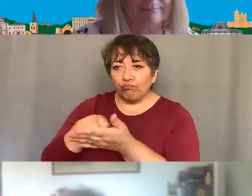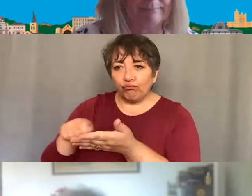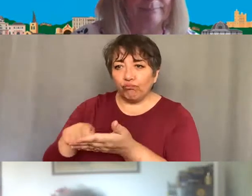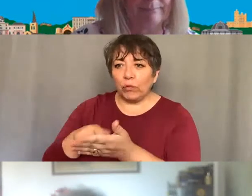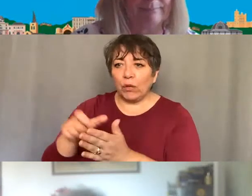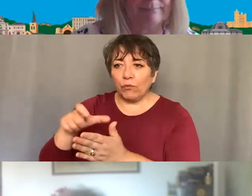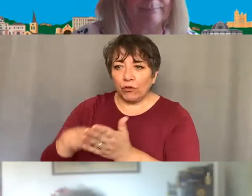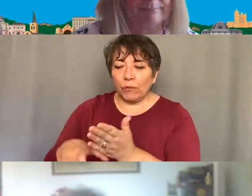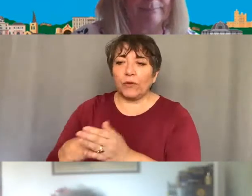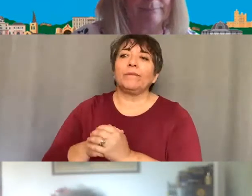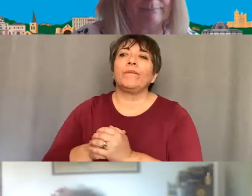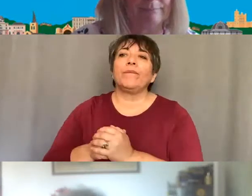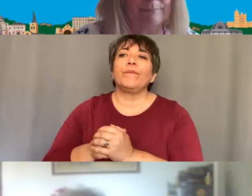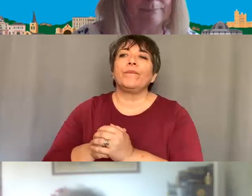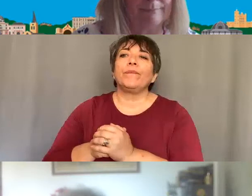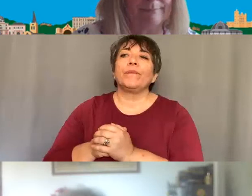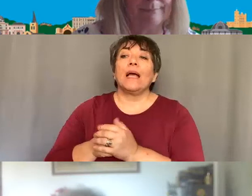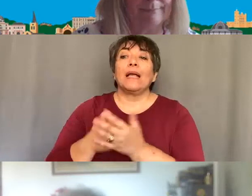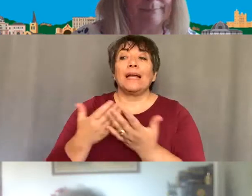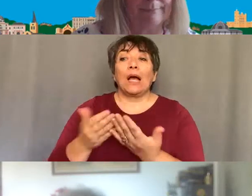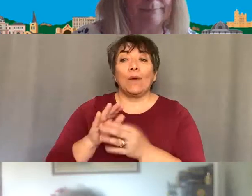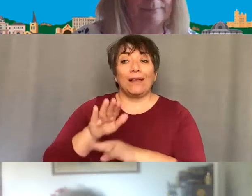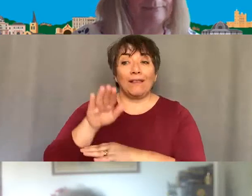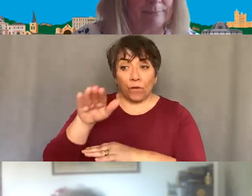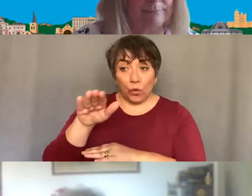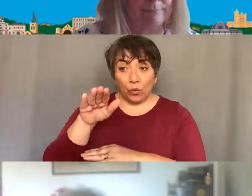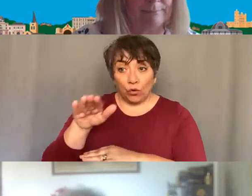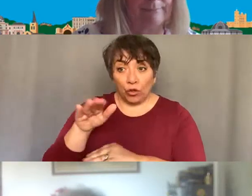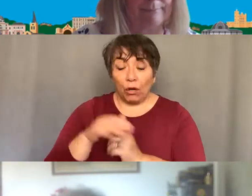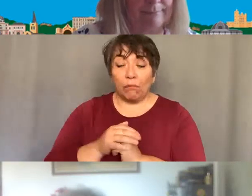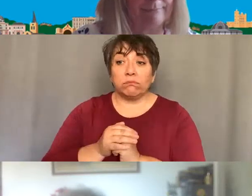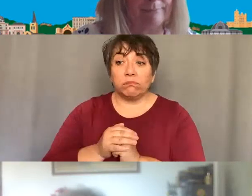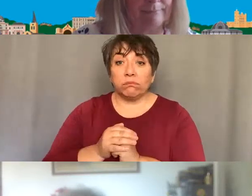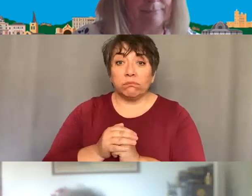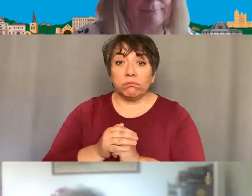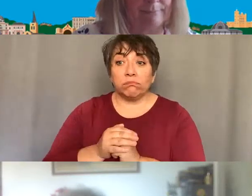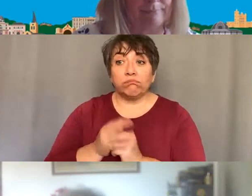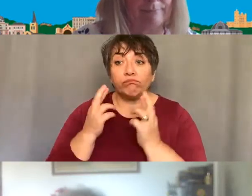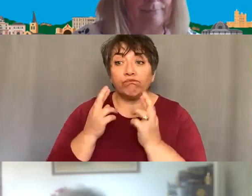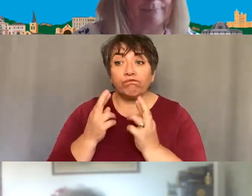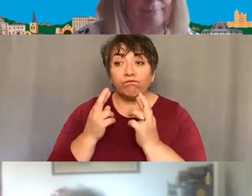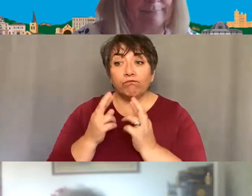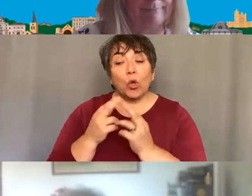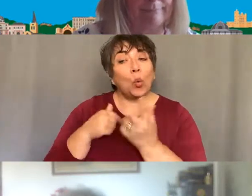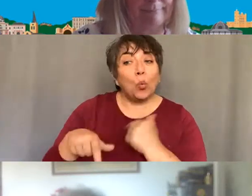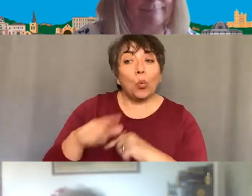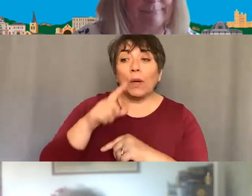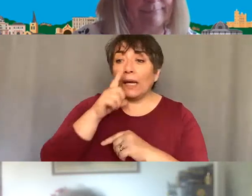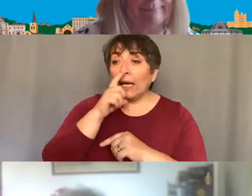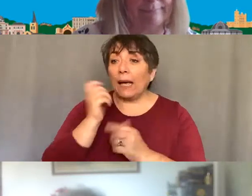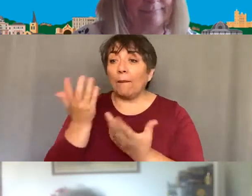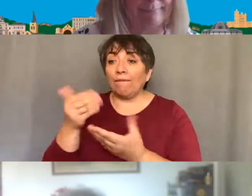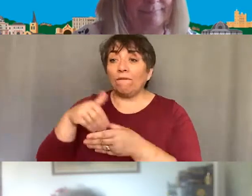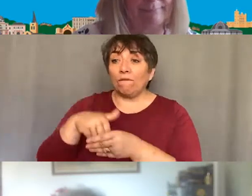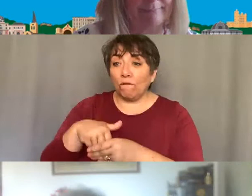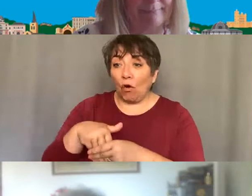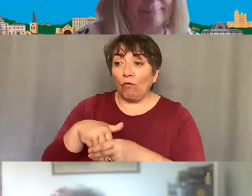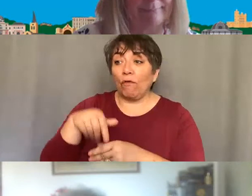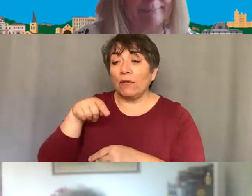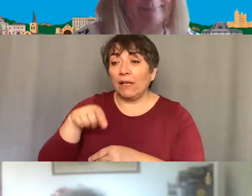how we strategically evolve and develop, how we can obviously intervene. But at this point in time, we don't have the ability to make